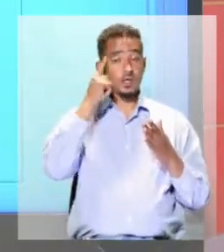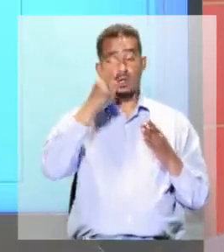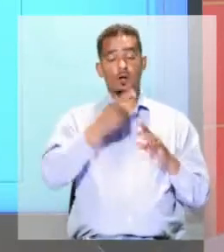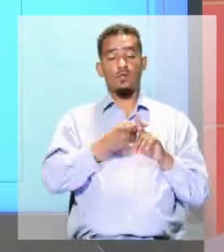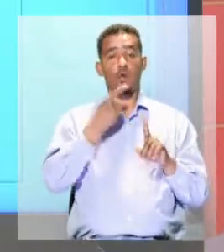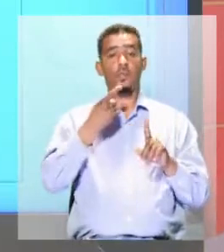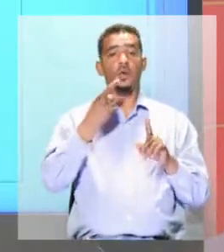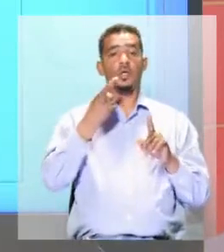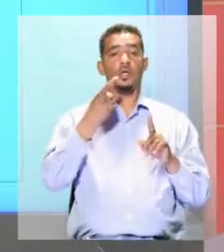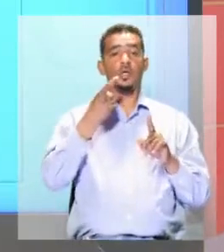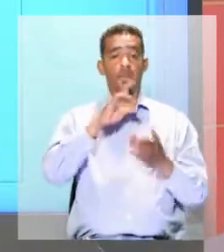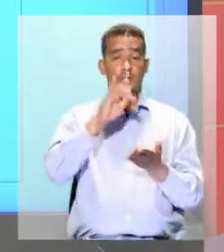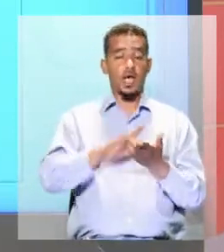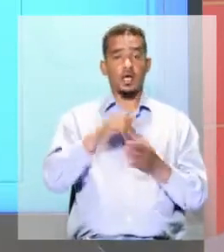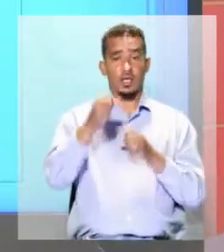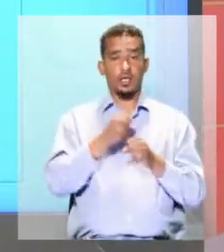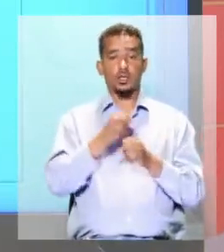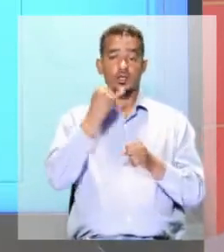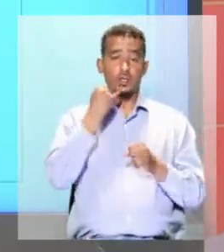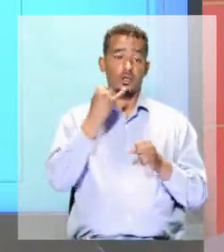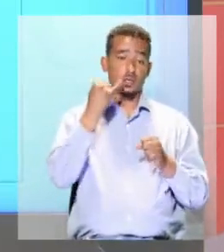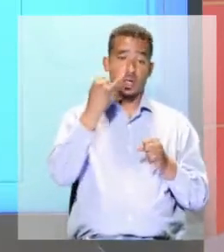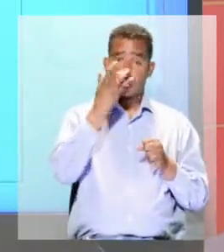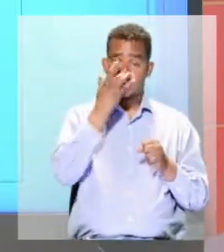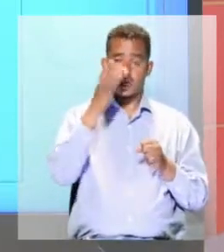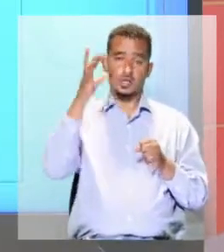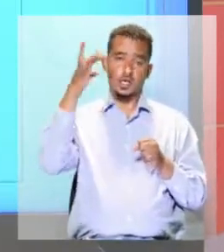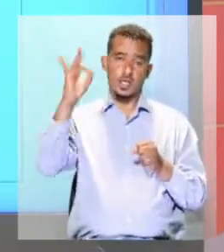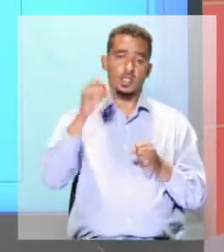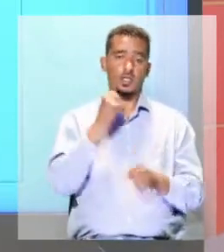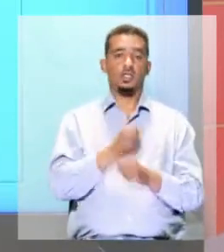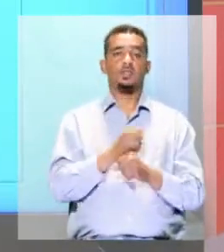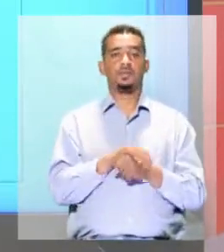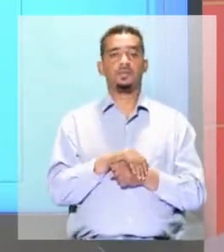median age. The median age is 18 years.